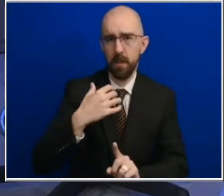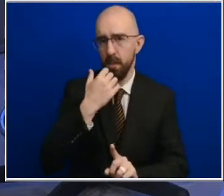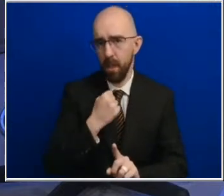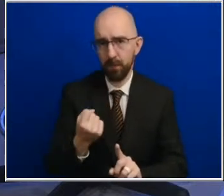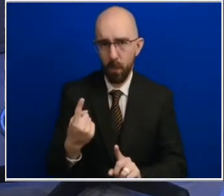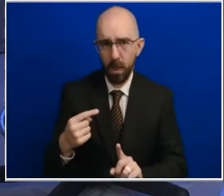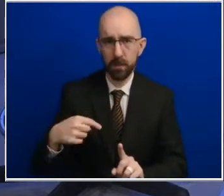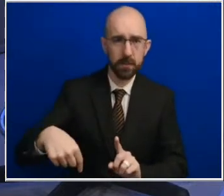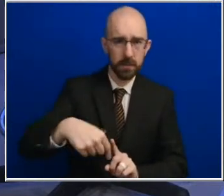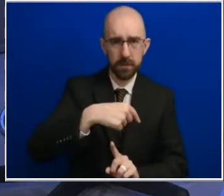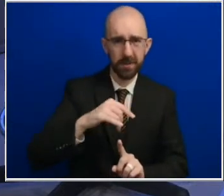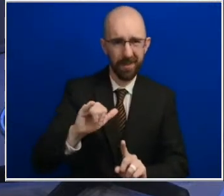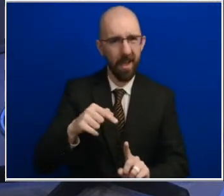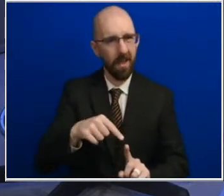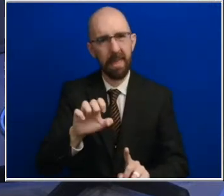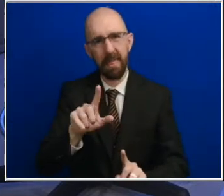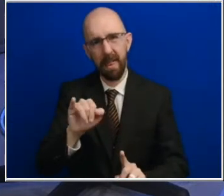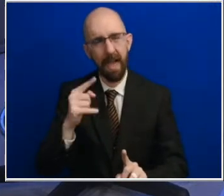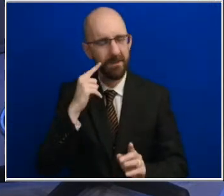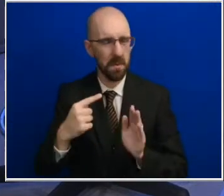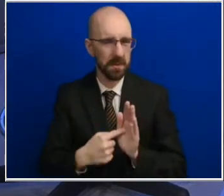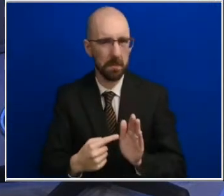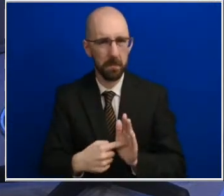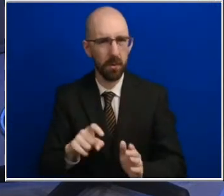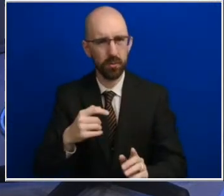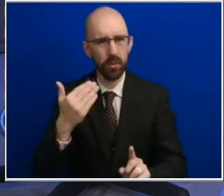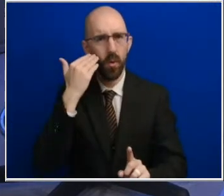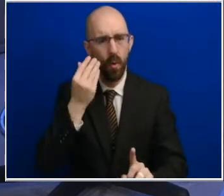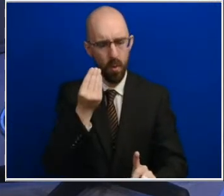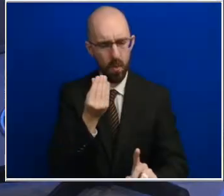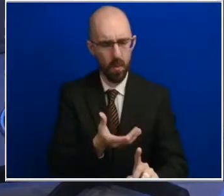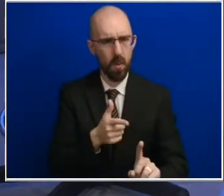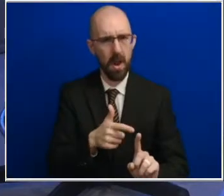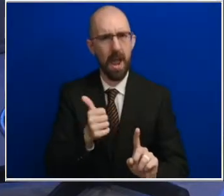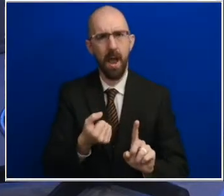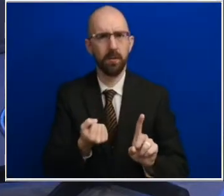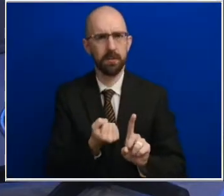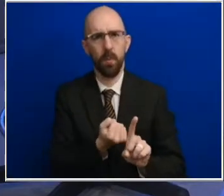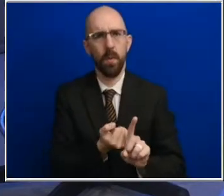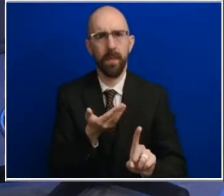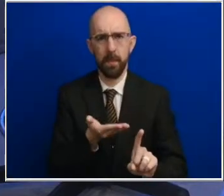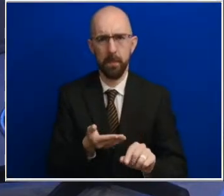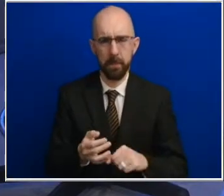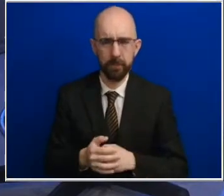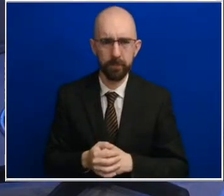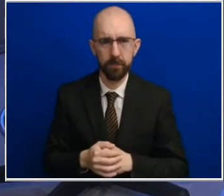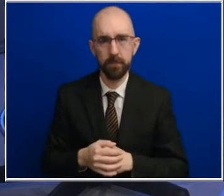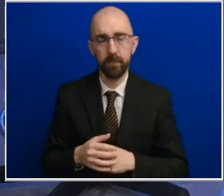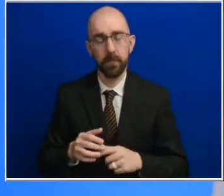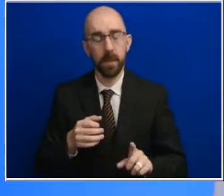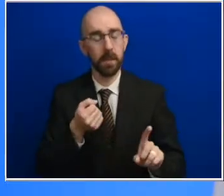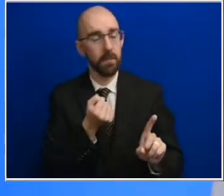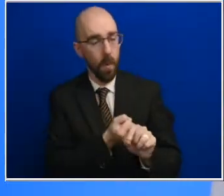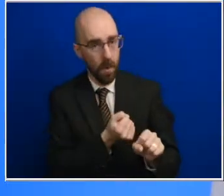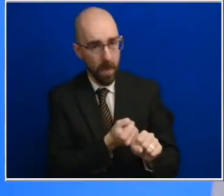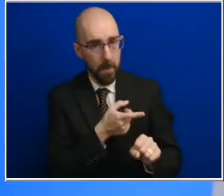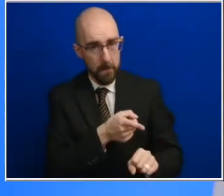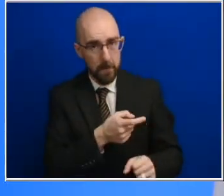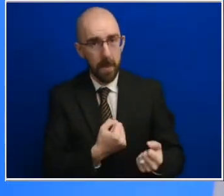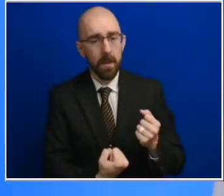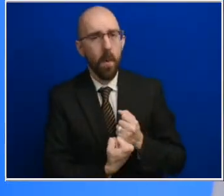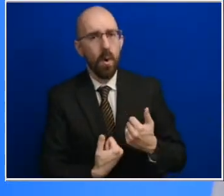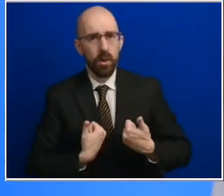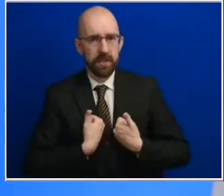someone like Eli going through this should know? How can they support them? By also supporting themselves. I think that's a really easy answer for me,